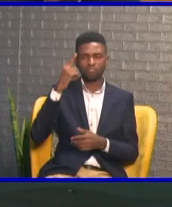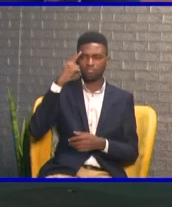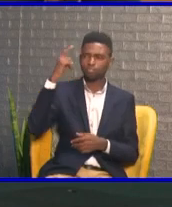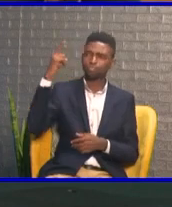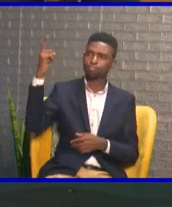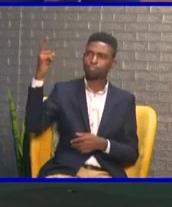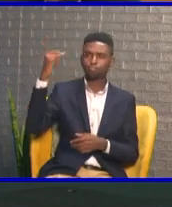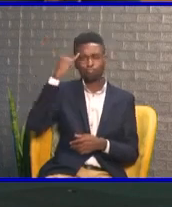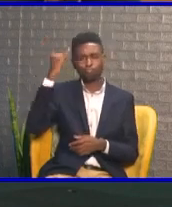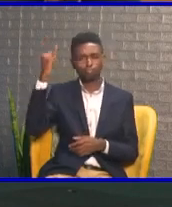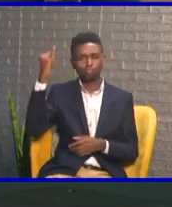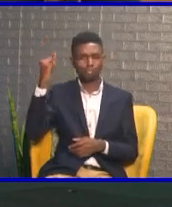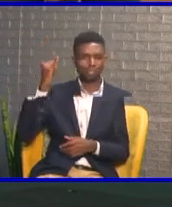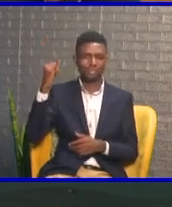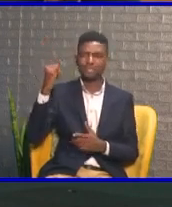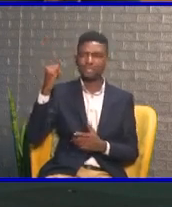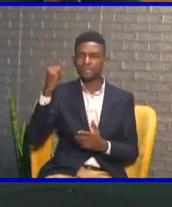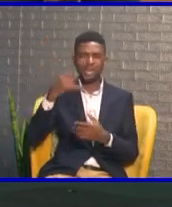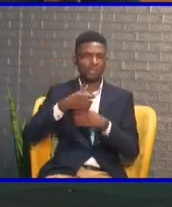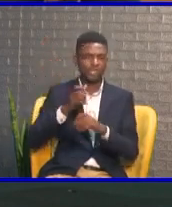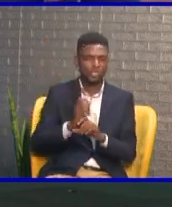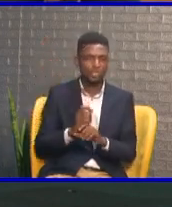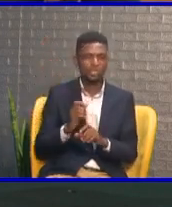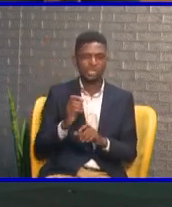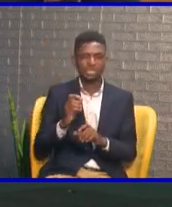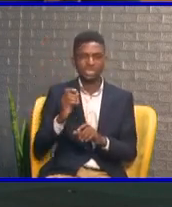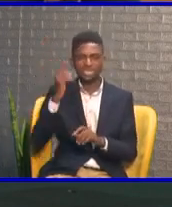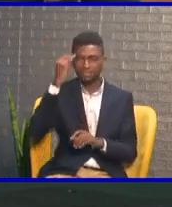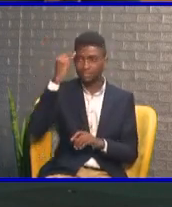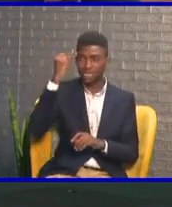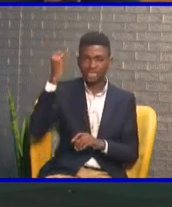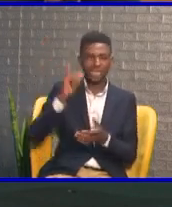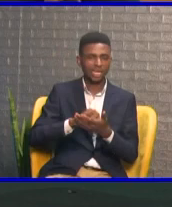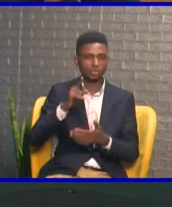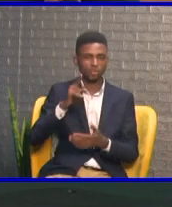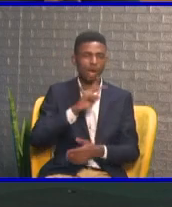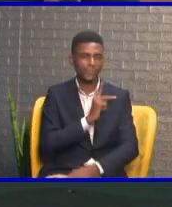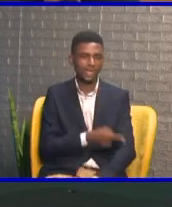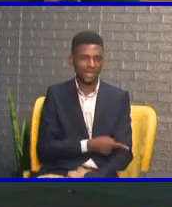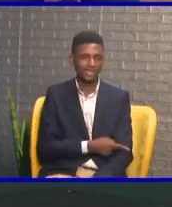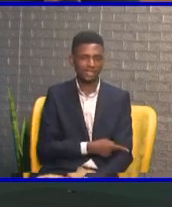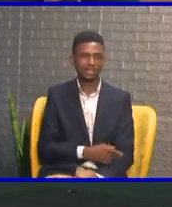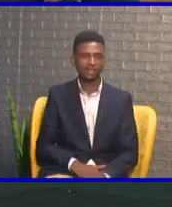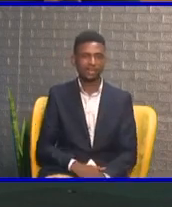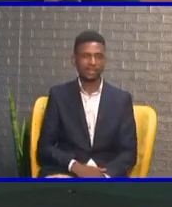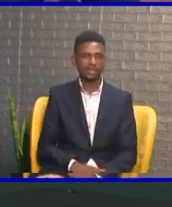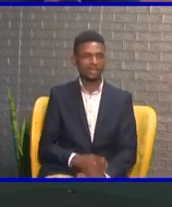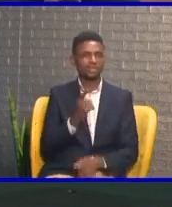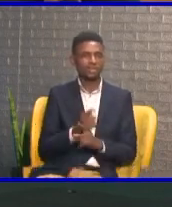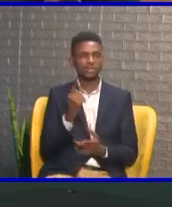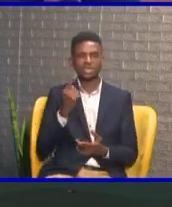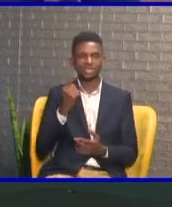conception. You're having difficulty having a child. Imagine conception. Imagine yourself having twins. Say amen.